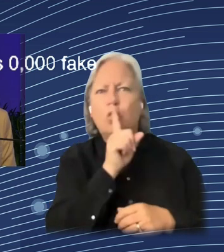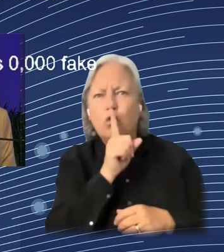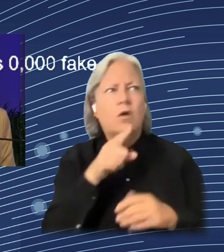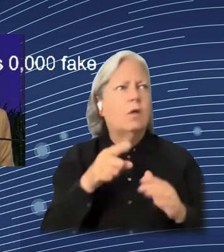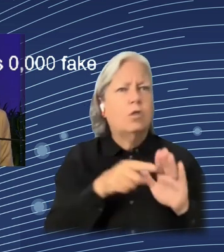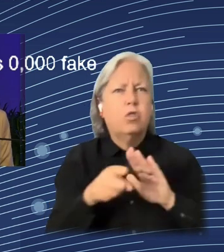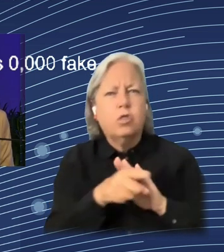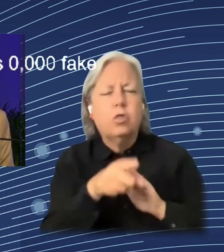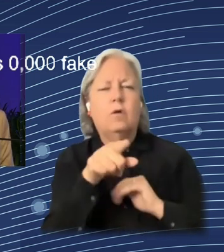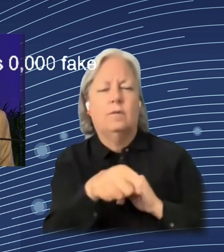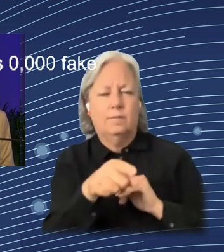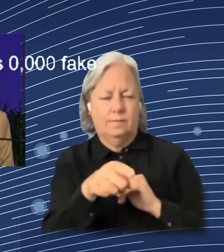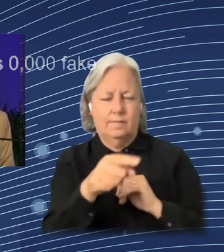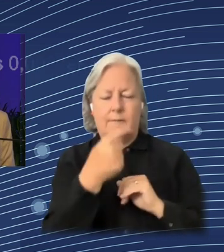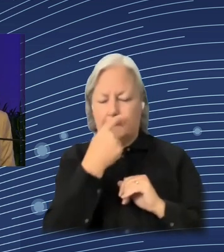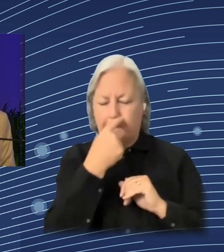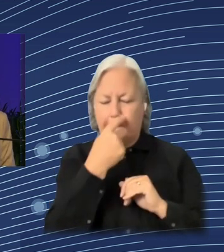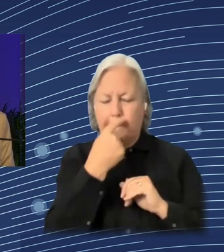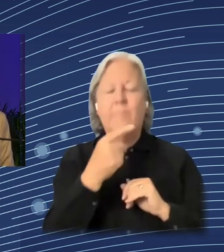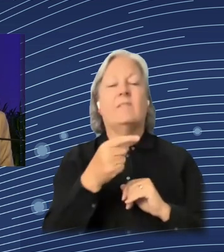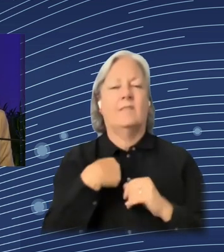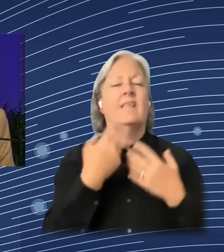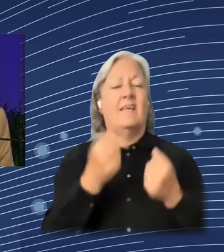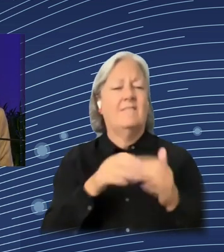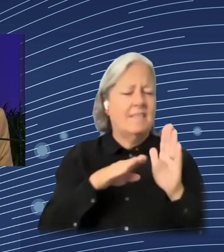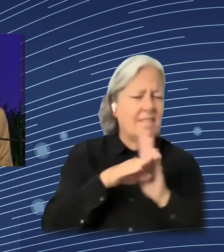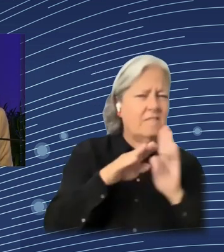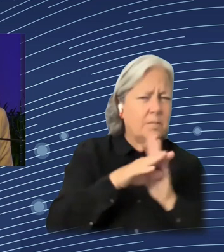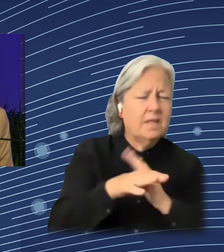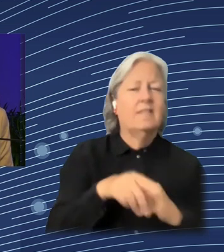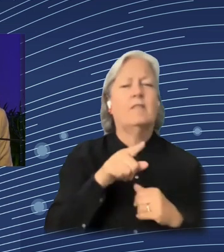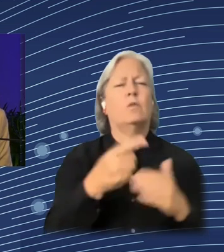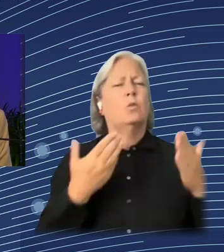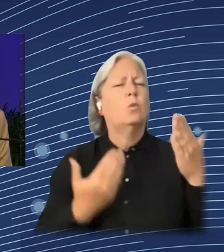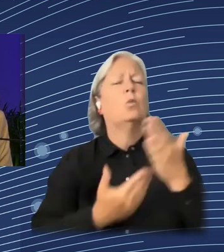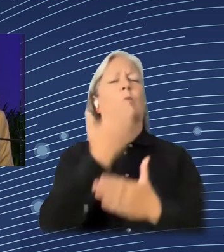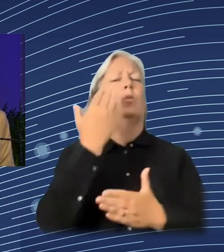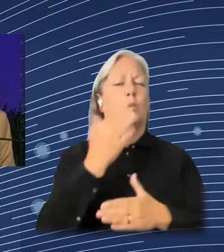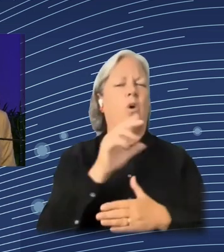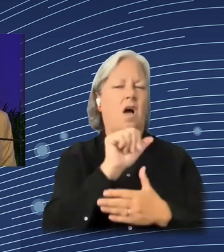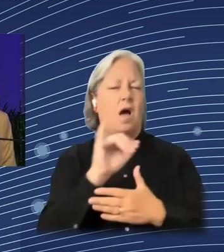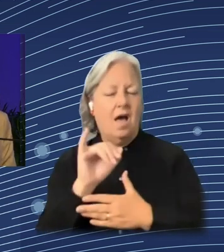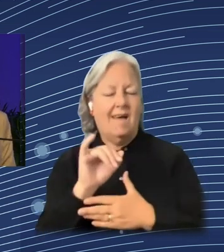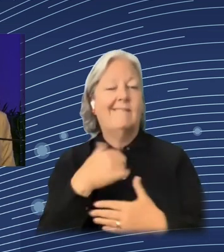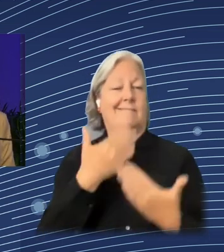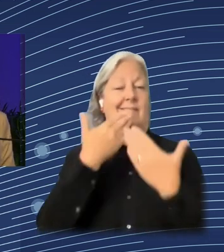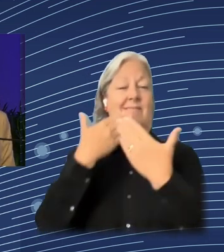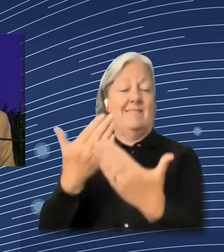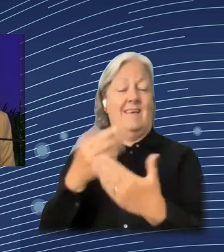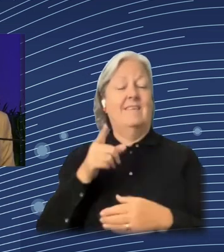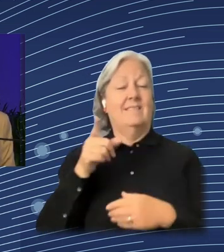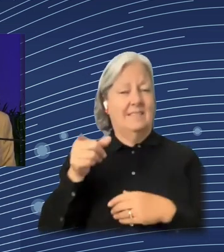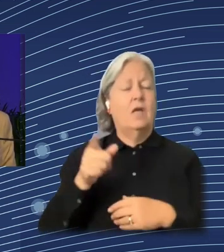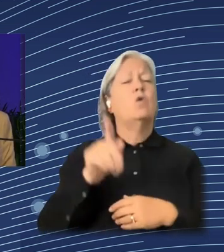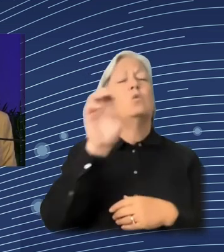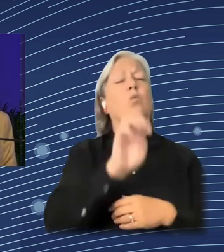IMSS had the opportunity to develop a new business intelligence system thanks to a national program which is funded by the European